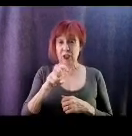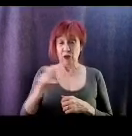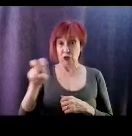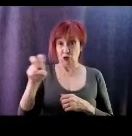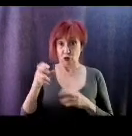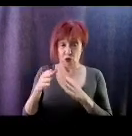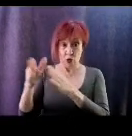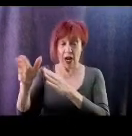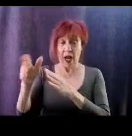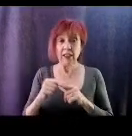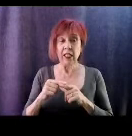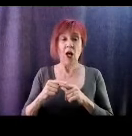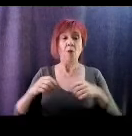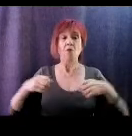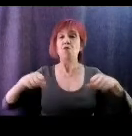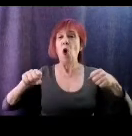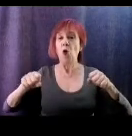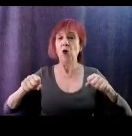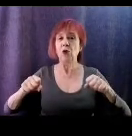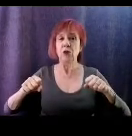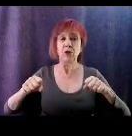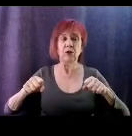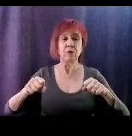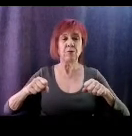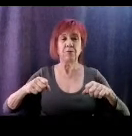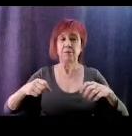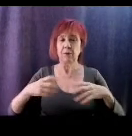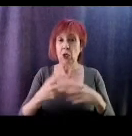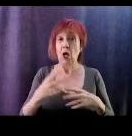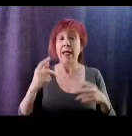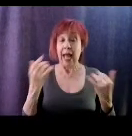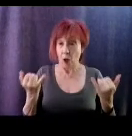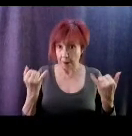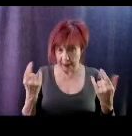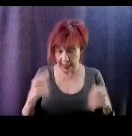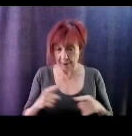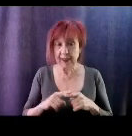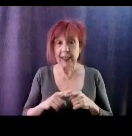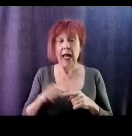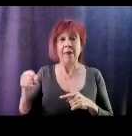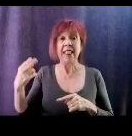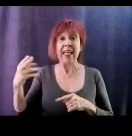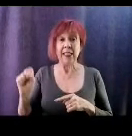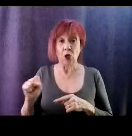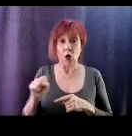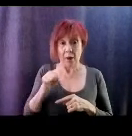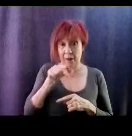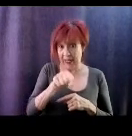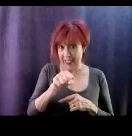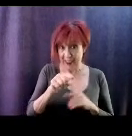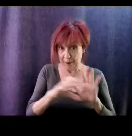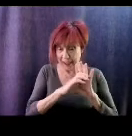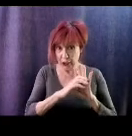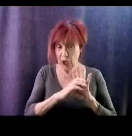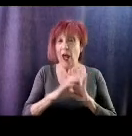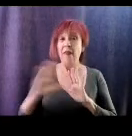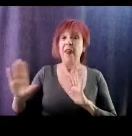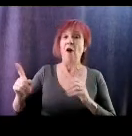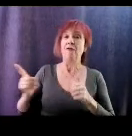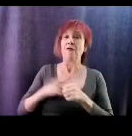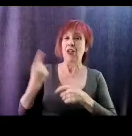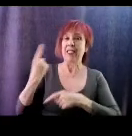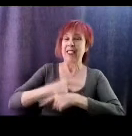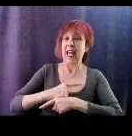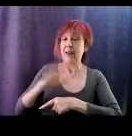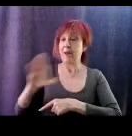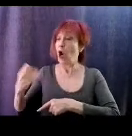the southern part of West Virginia. It just so happens this high school, these students, this is their first day. Their high school is located